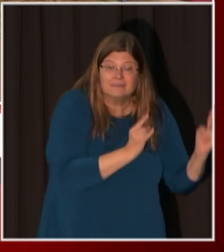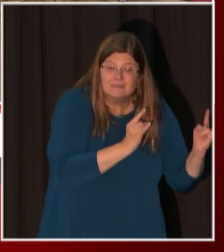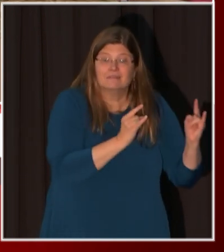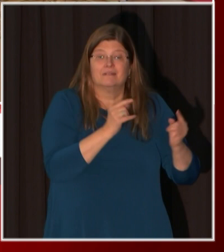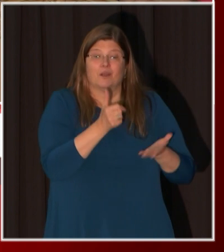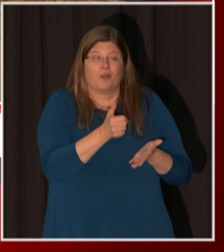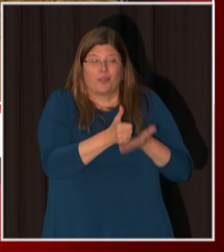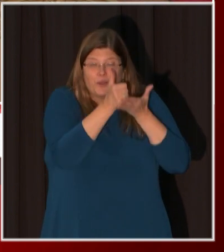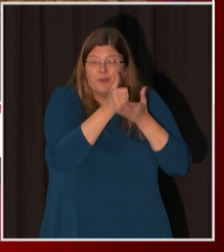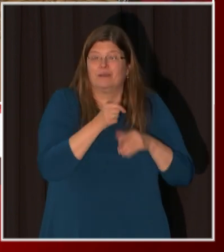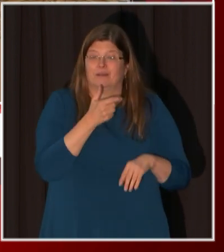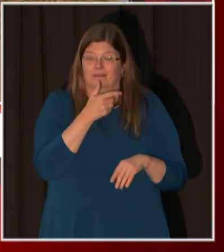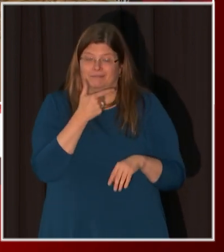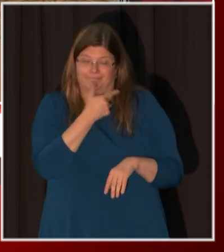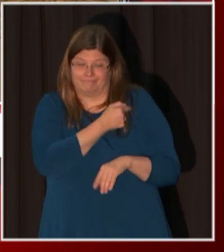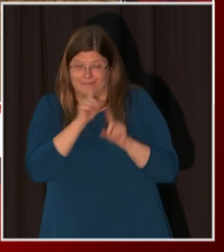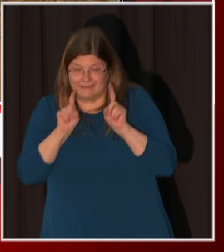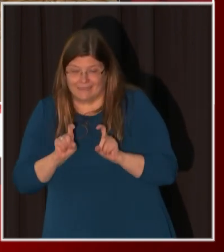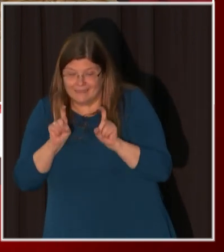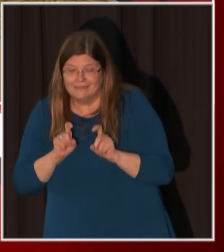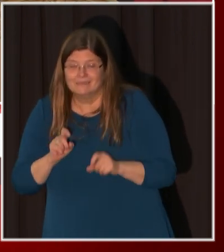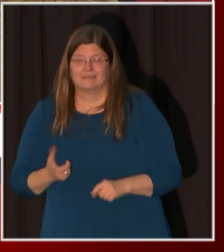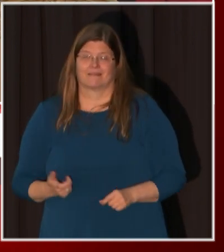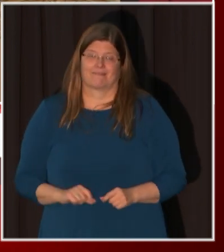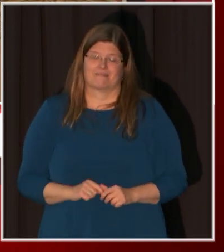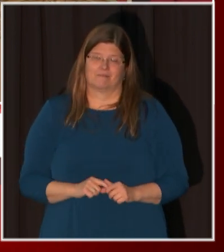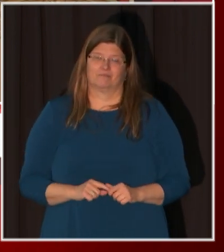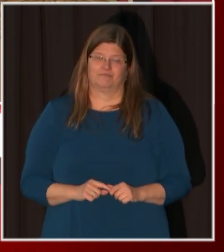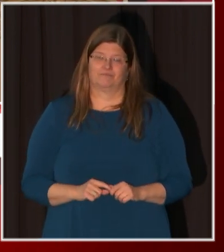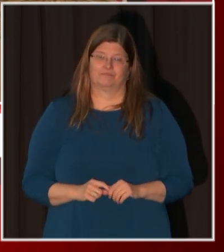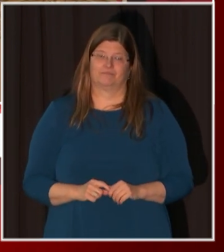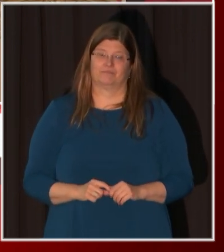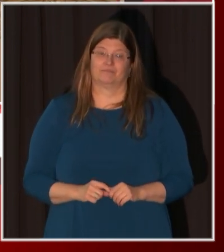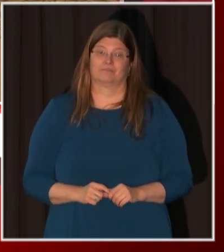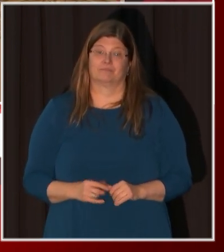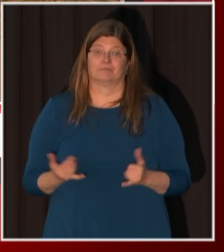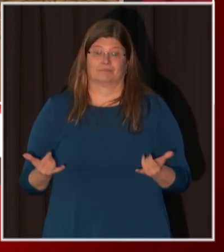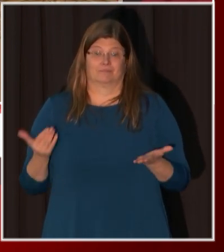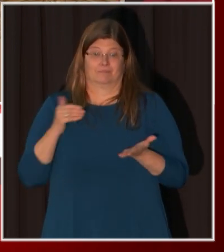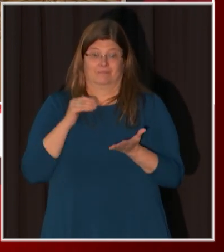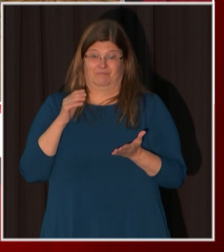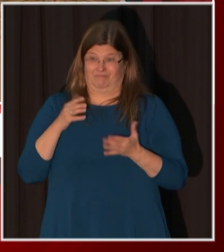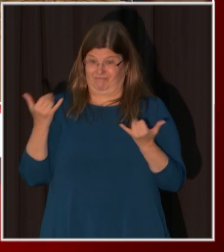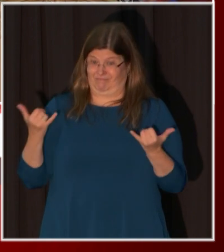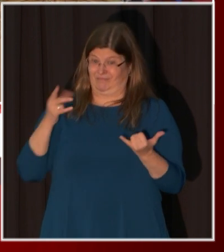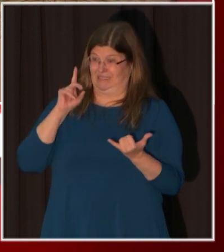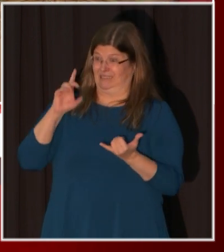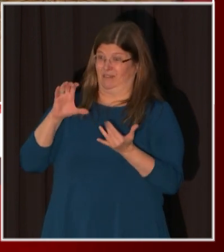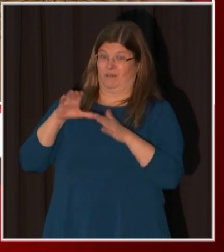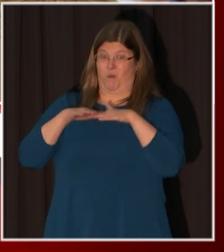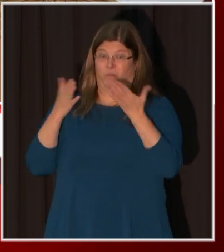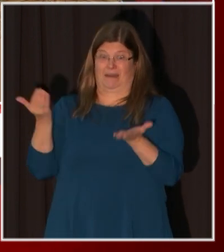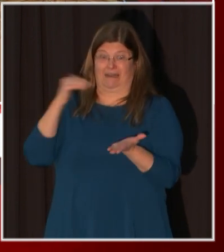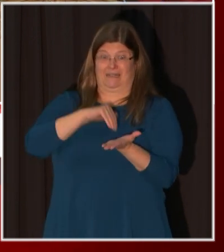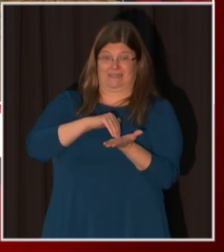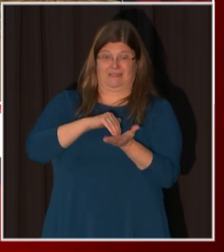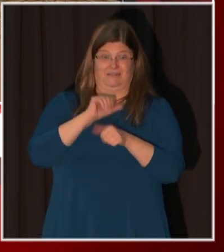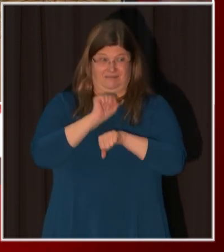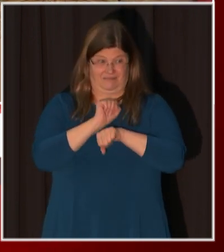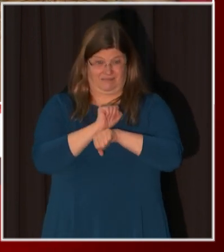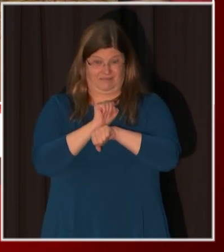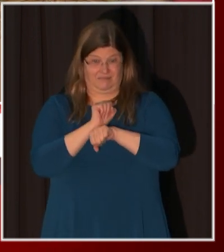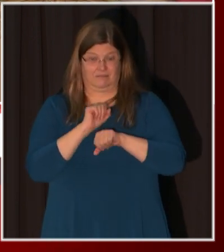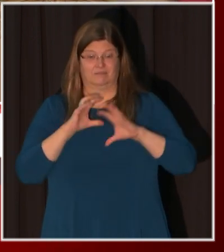Finally, I want to share some updates on Reopen DC advisory group that I announced here last